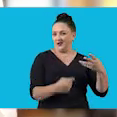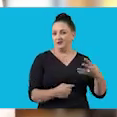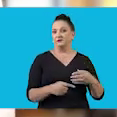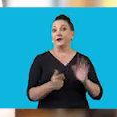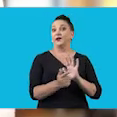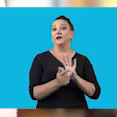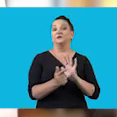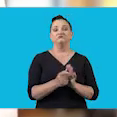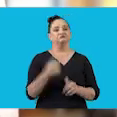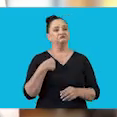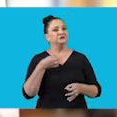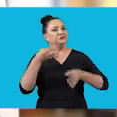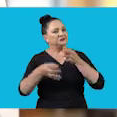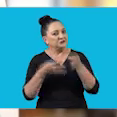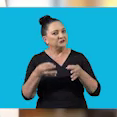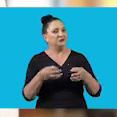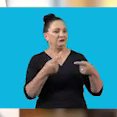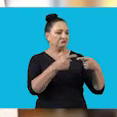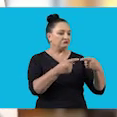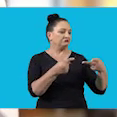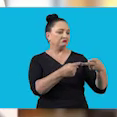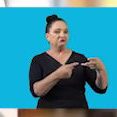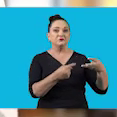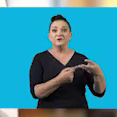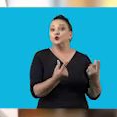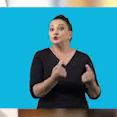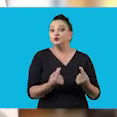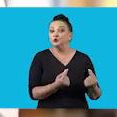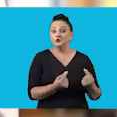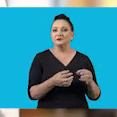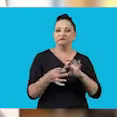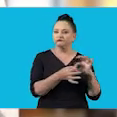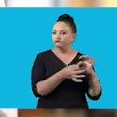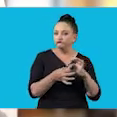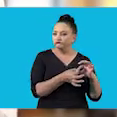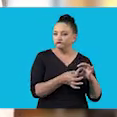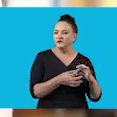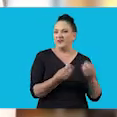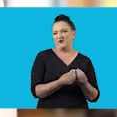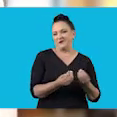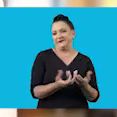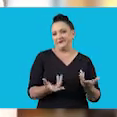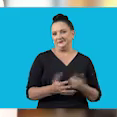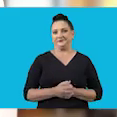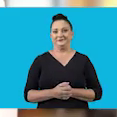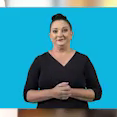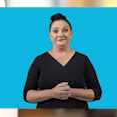throughout this lesson, I tried to explain what each of those things, how each of those things are interrelated to the particle model of matter.